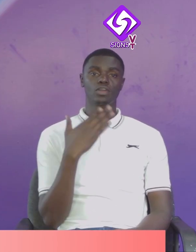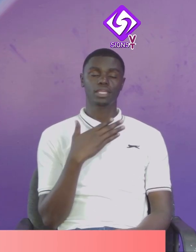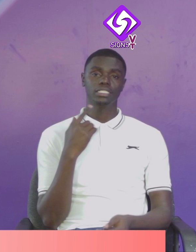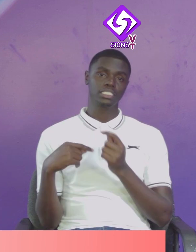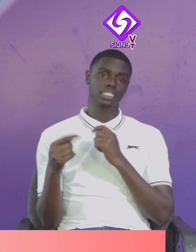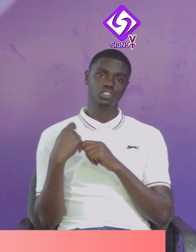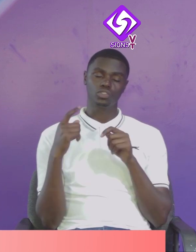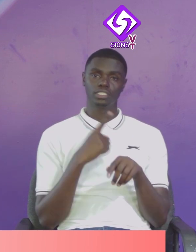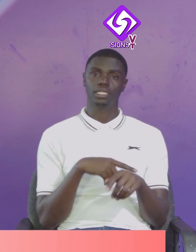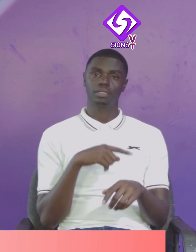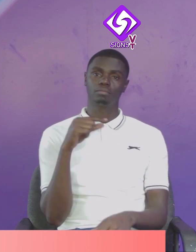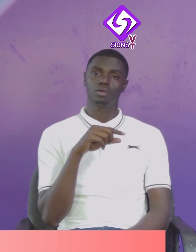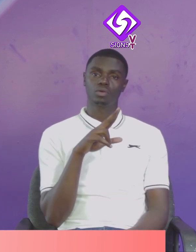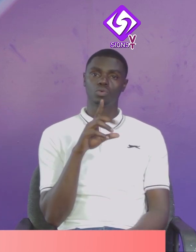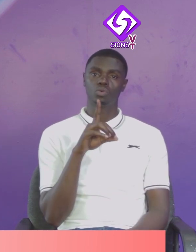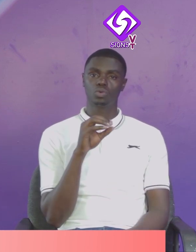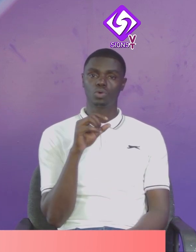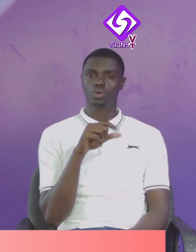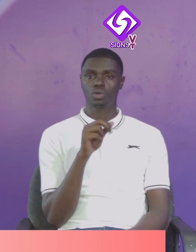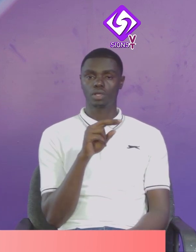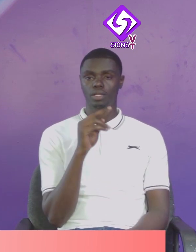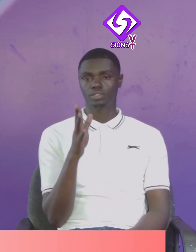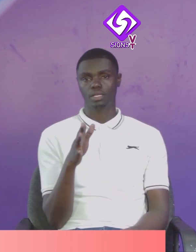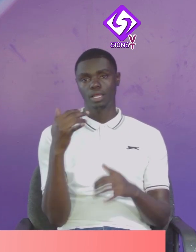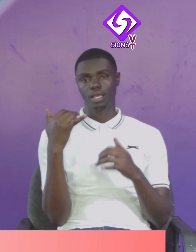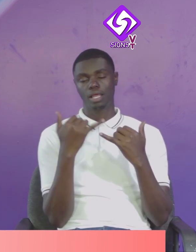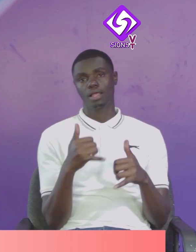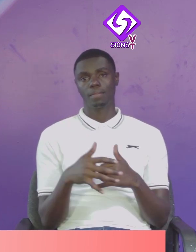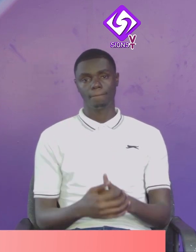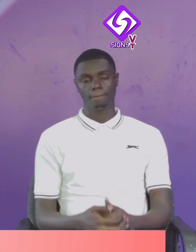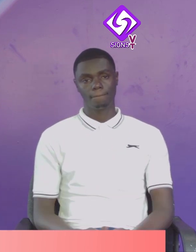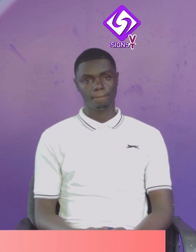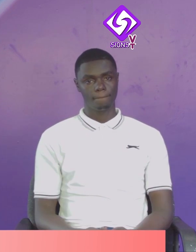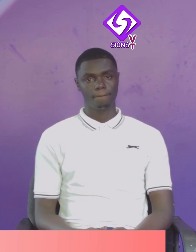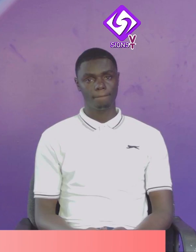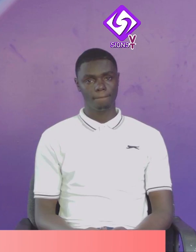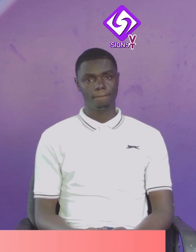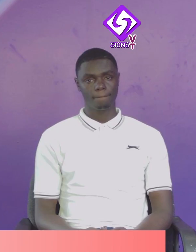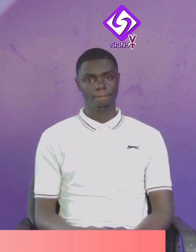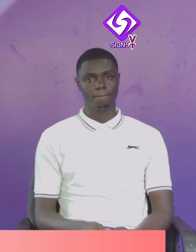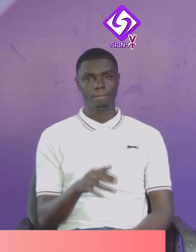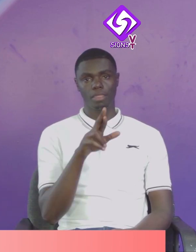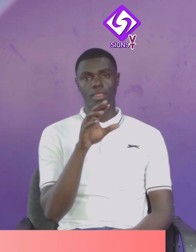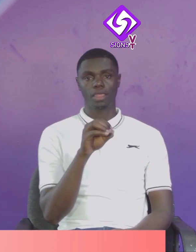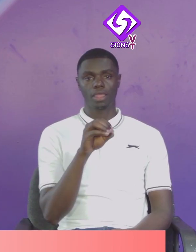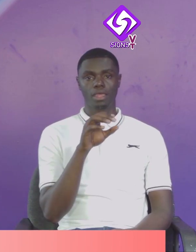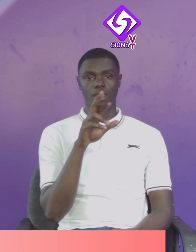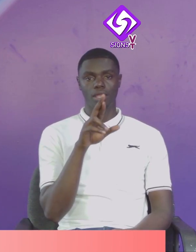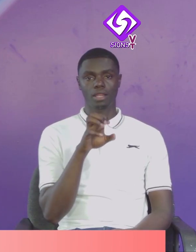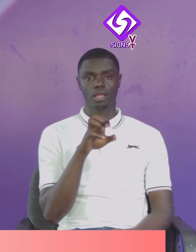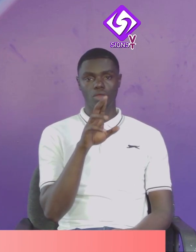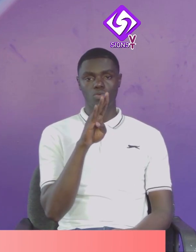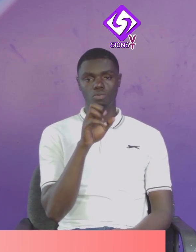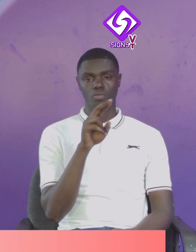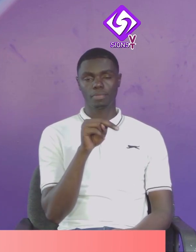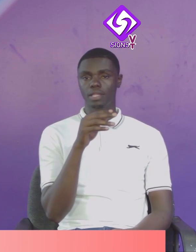of Gundogan was there. Right. The players were Arjen Robben. Yeah, Arjen Robben. Yes. These players were used